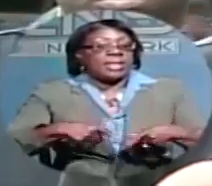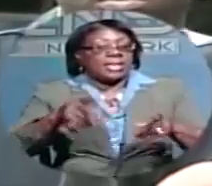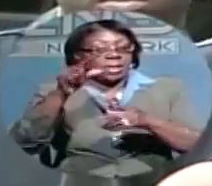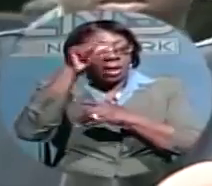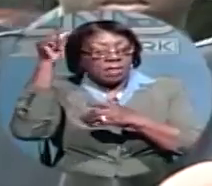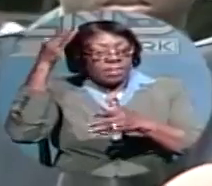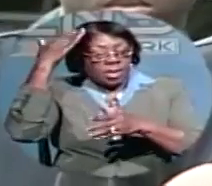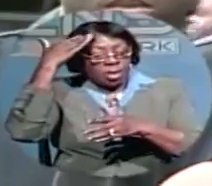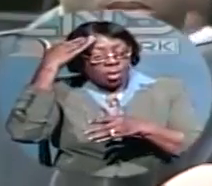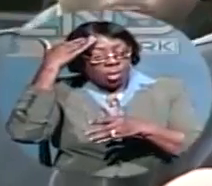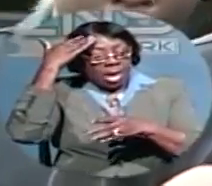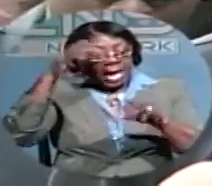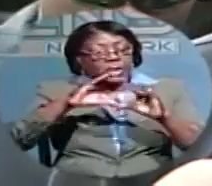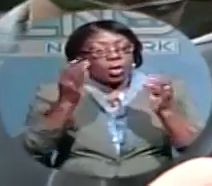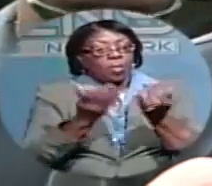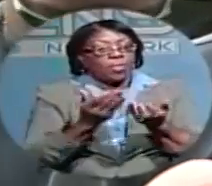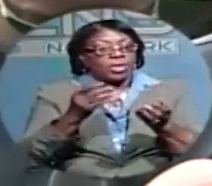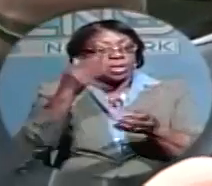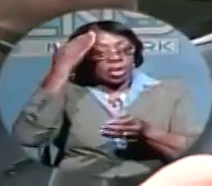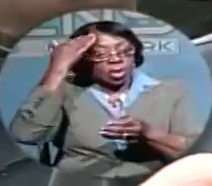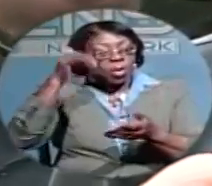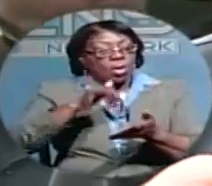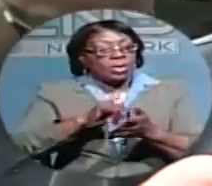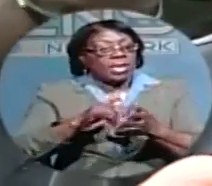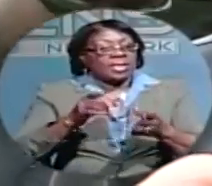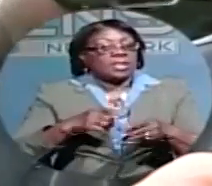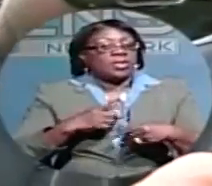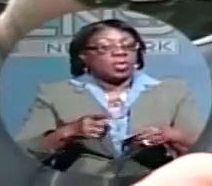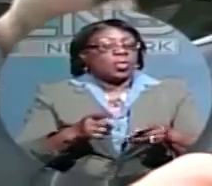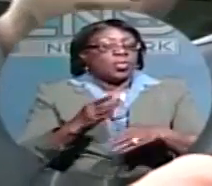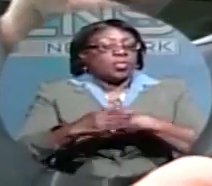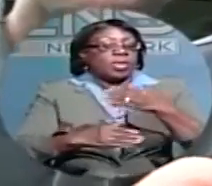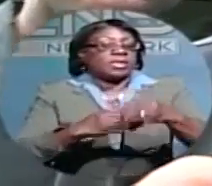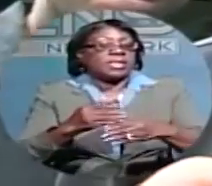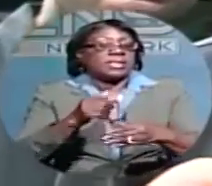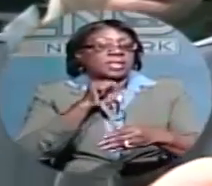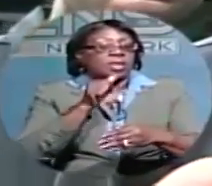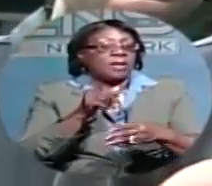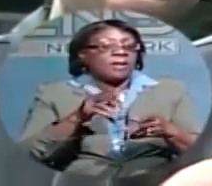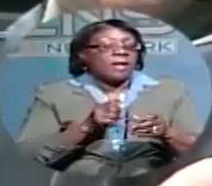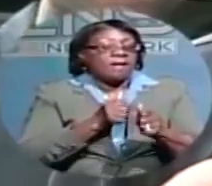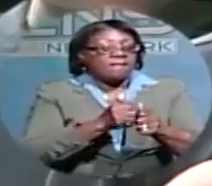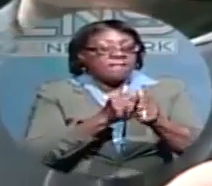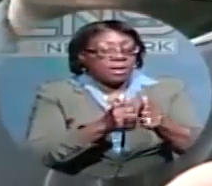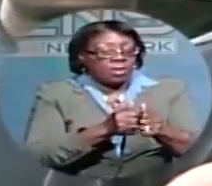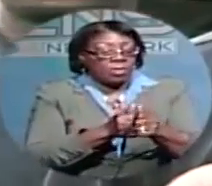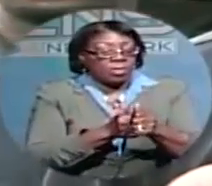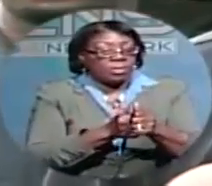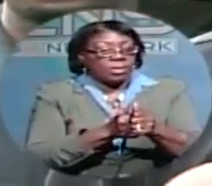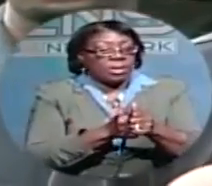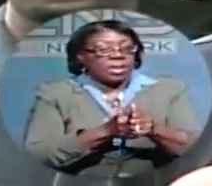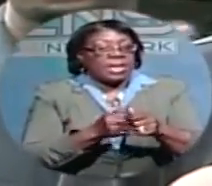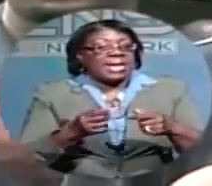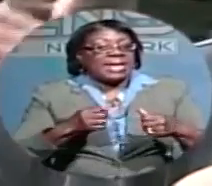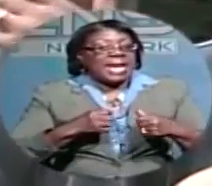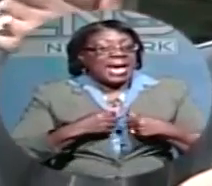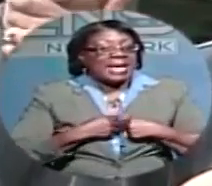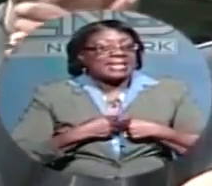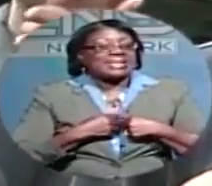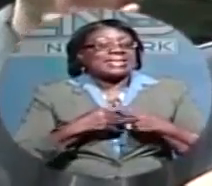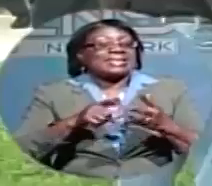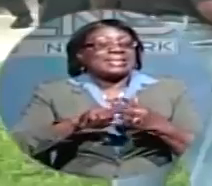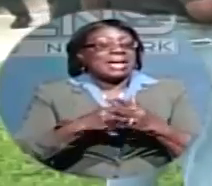government know and the corporation know that if due process isn't followed, then due process will never be followed. And it has to start